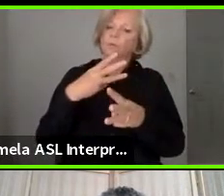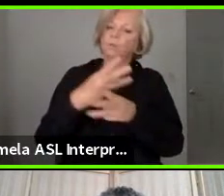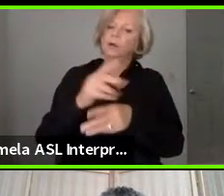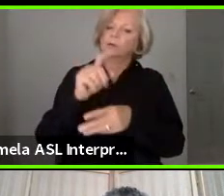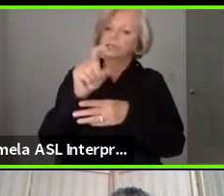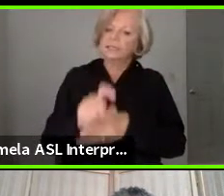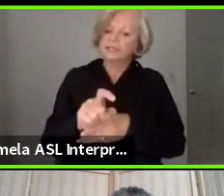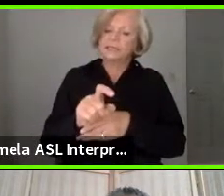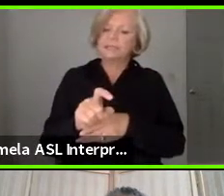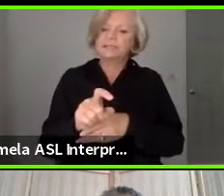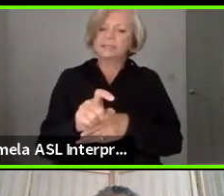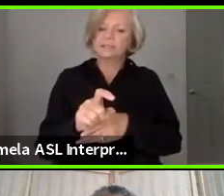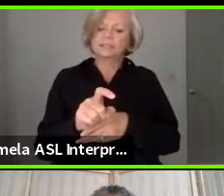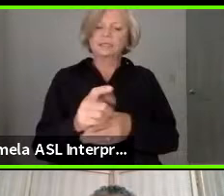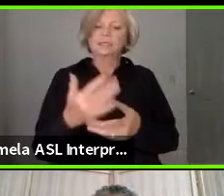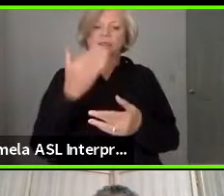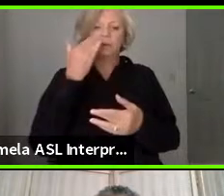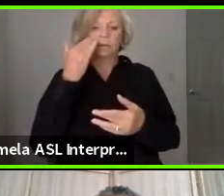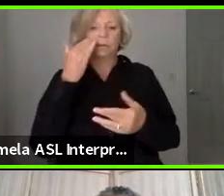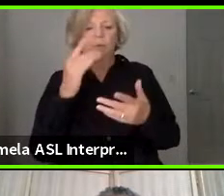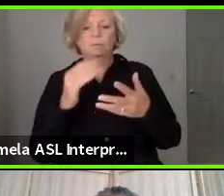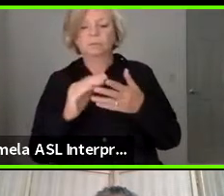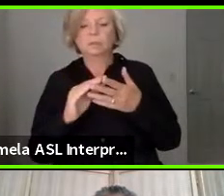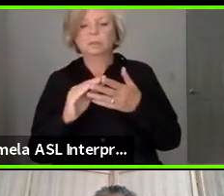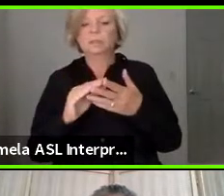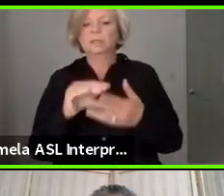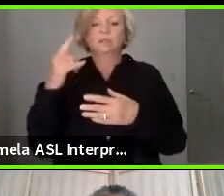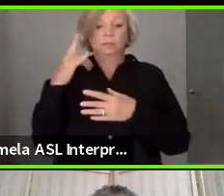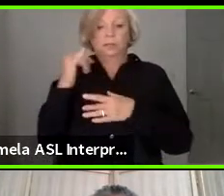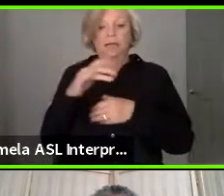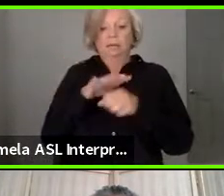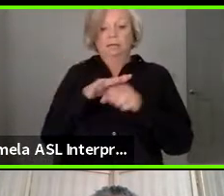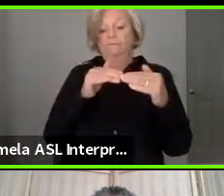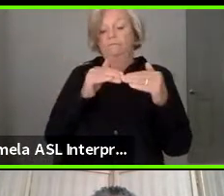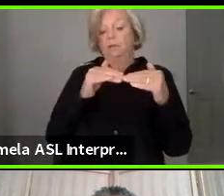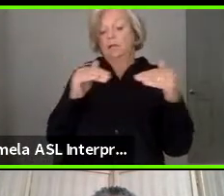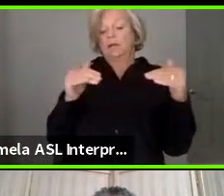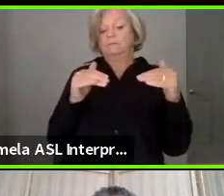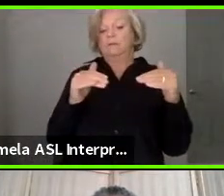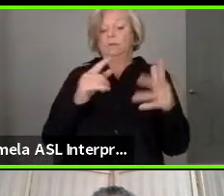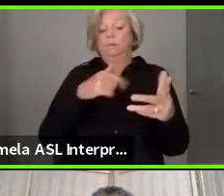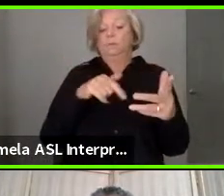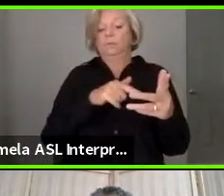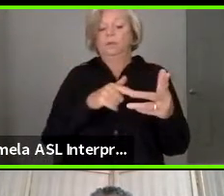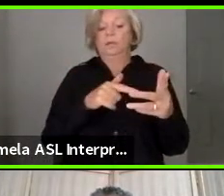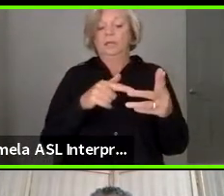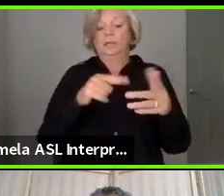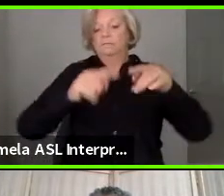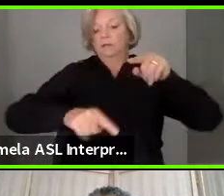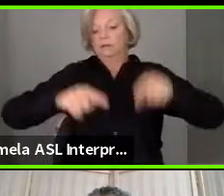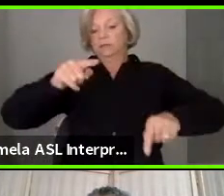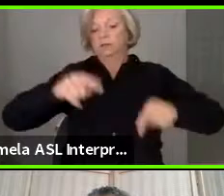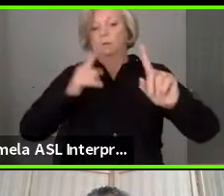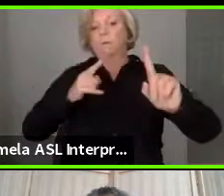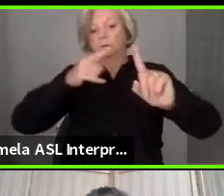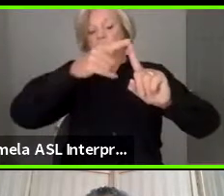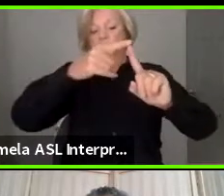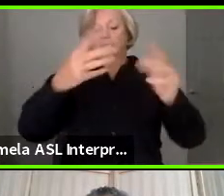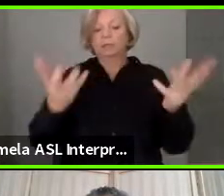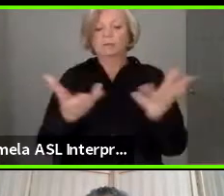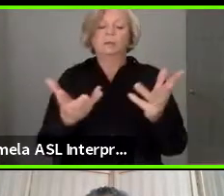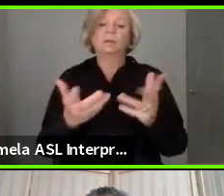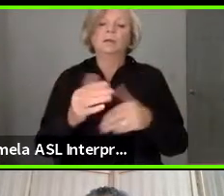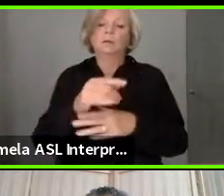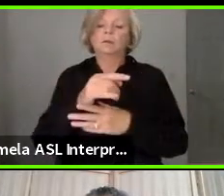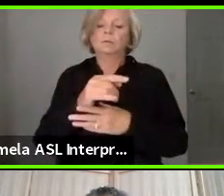and then the epidemics. And so that is on the California level with regards to just addressing the various things that are going on. Uh, World